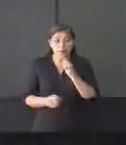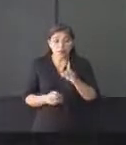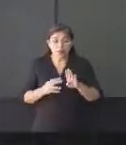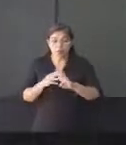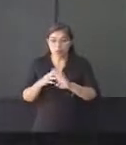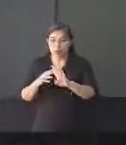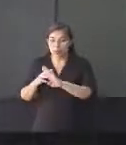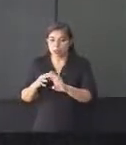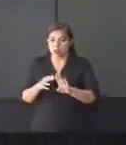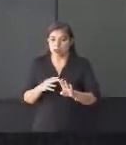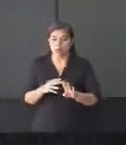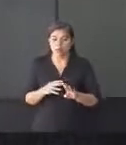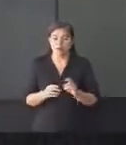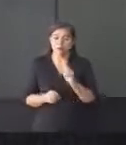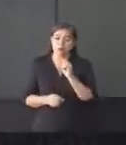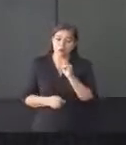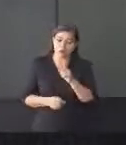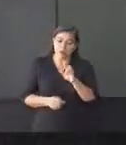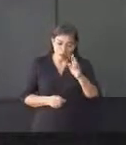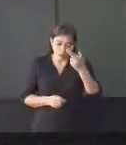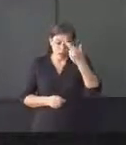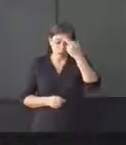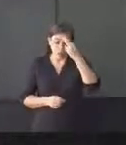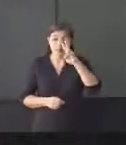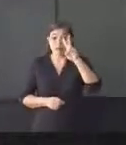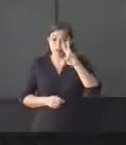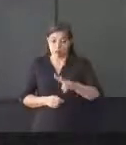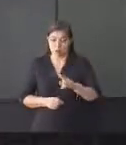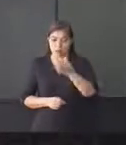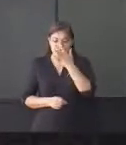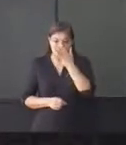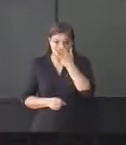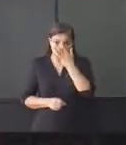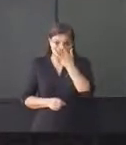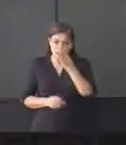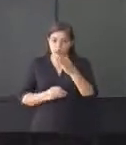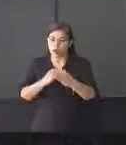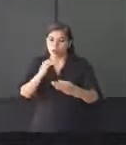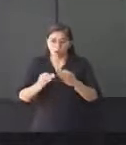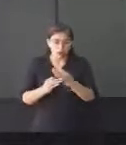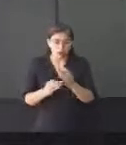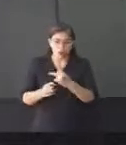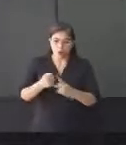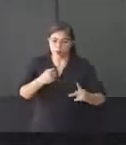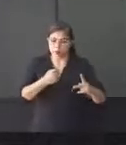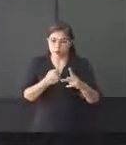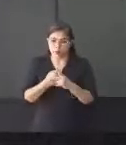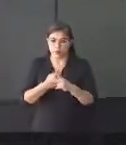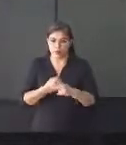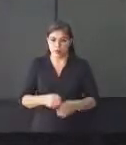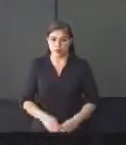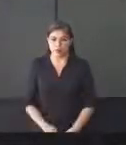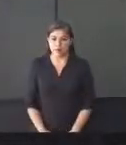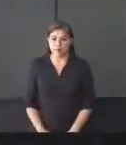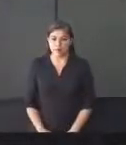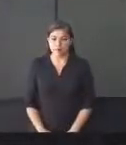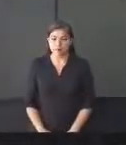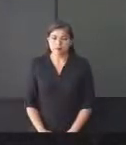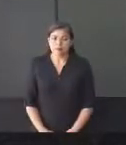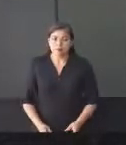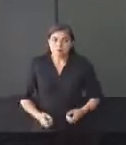reality of the last mile of this transit. And you have also reminded us a reality. All the